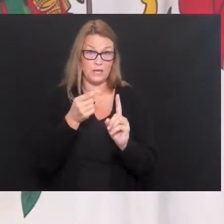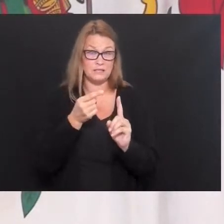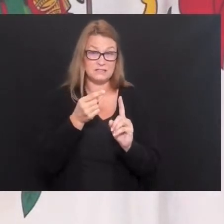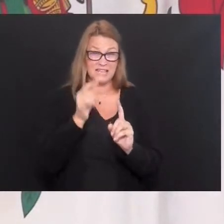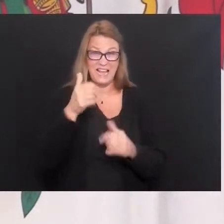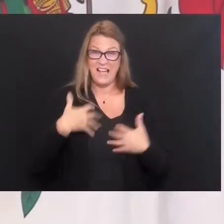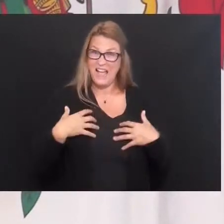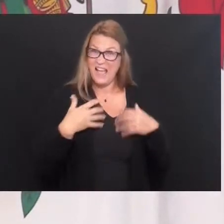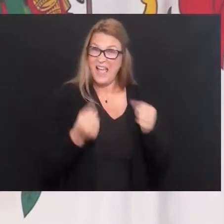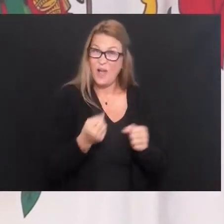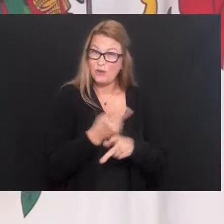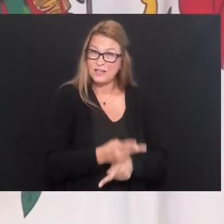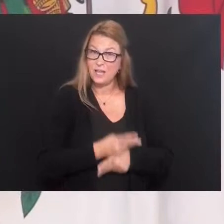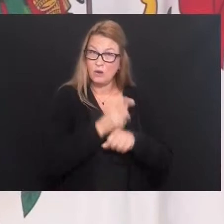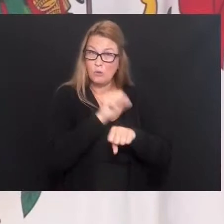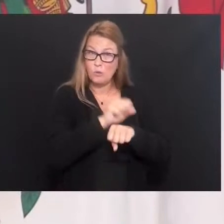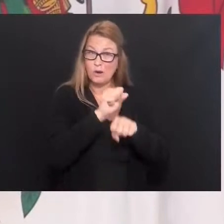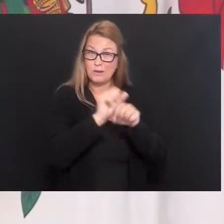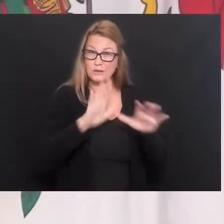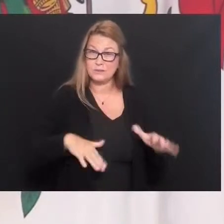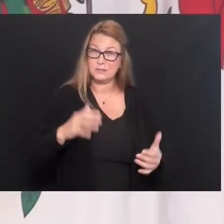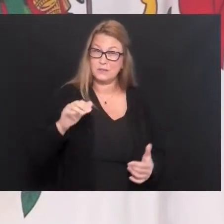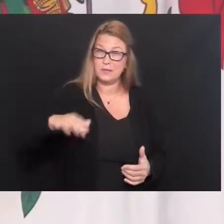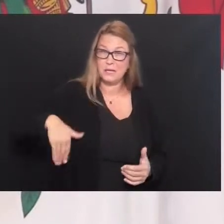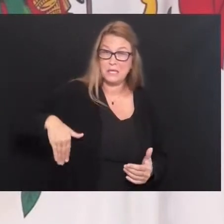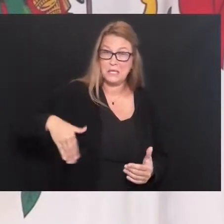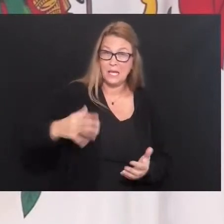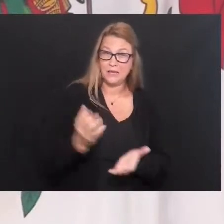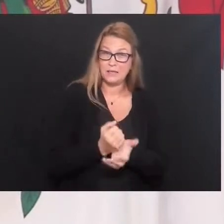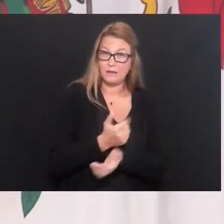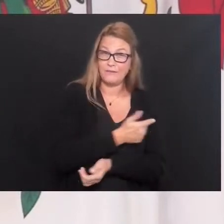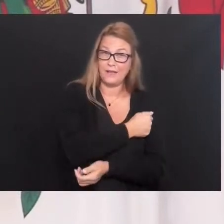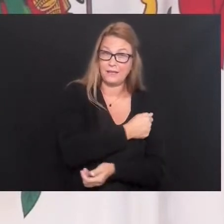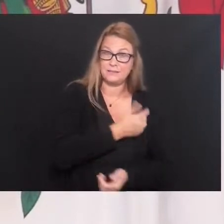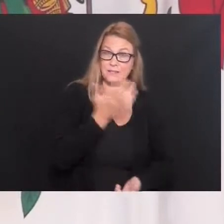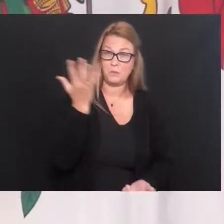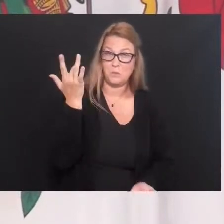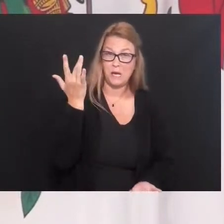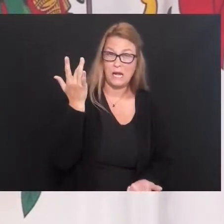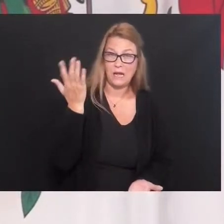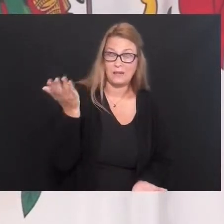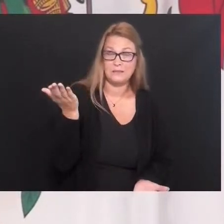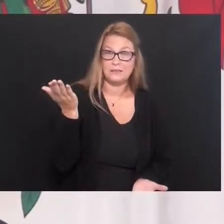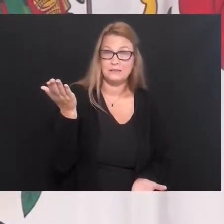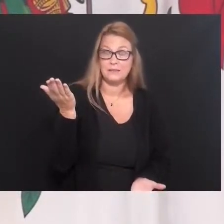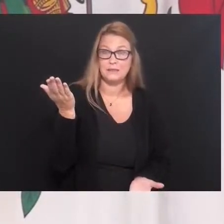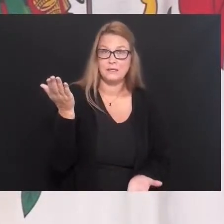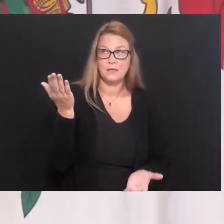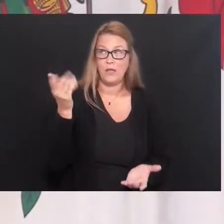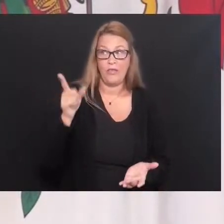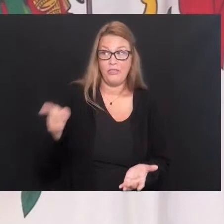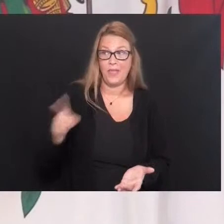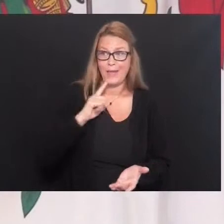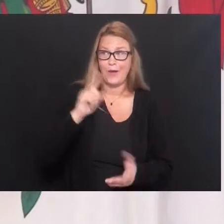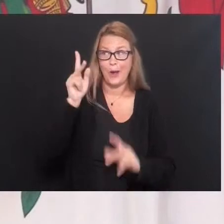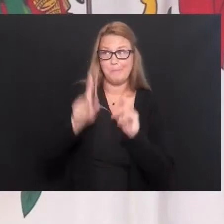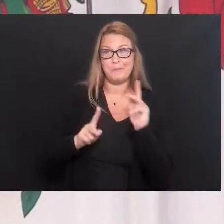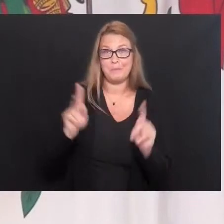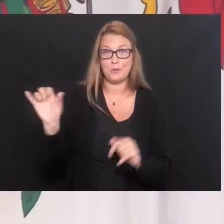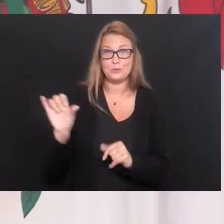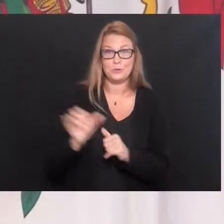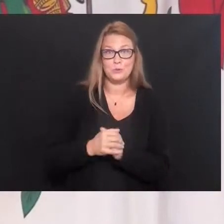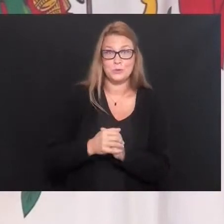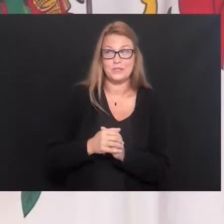of them that aren't vaccinated. And we said, they're people just like all of us. And they